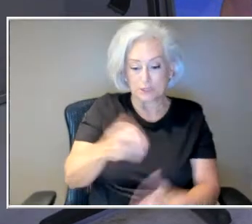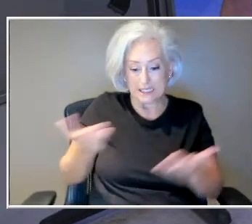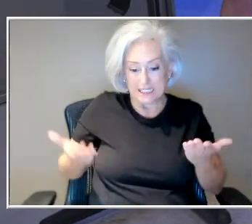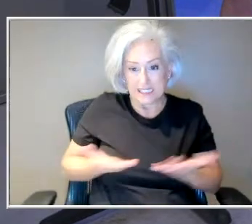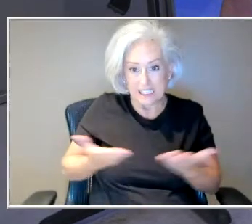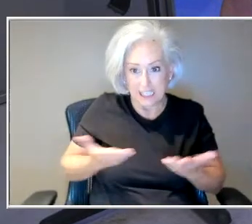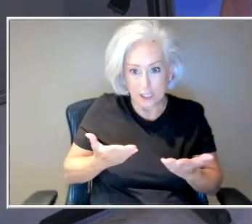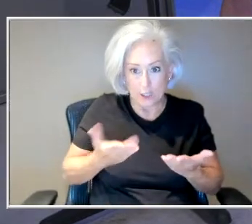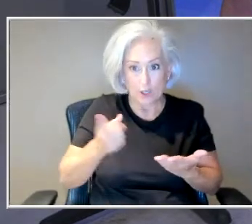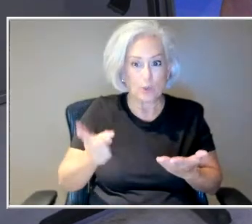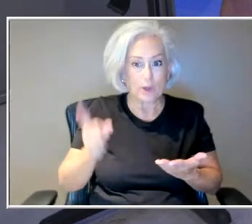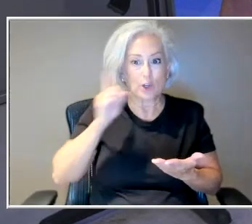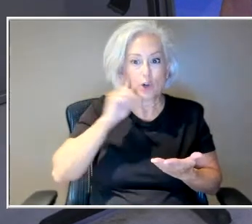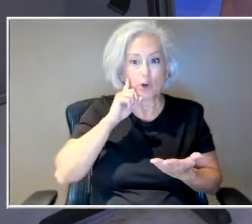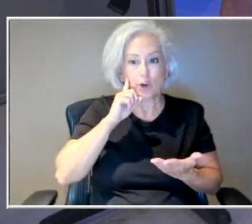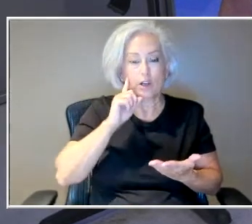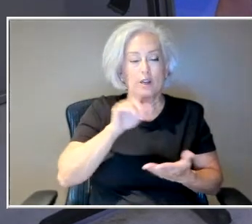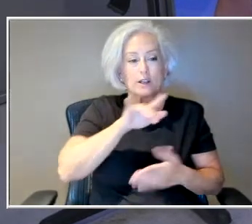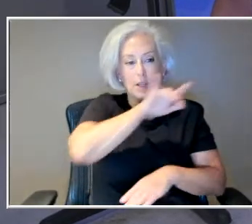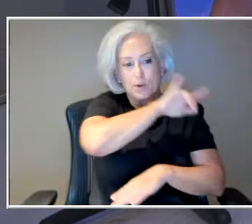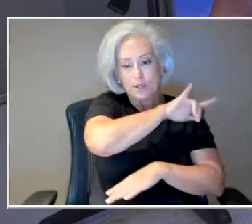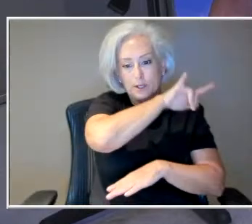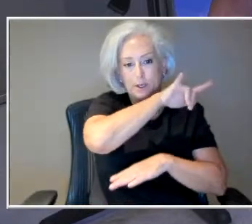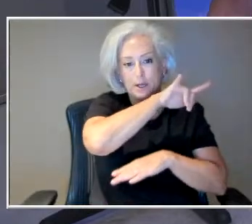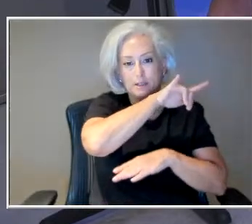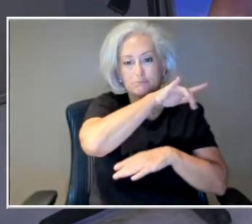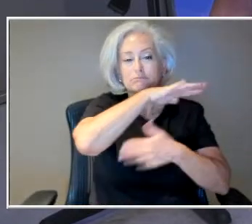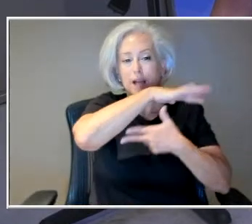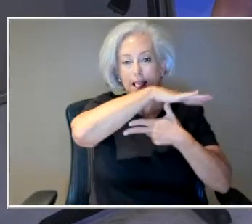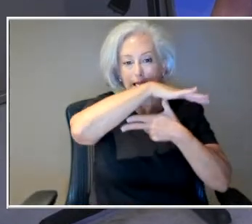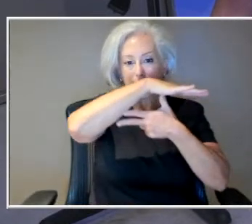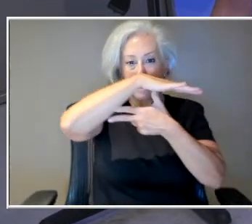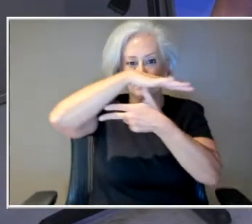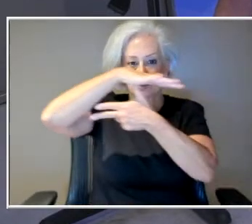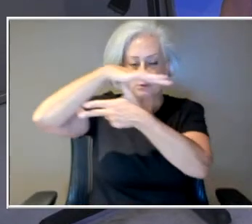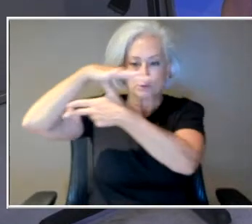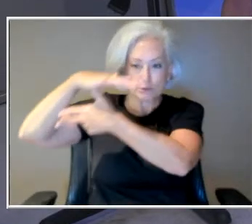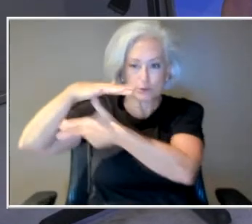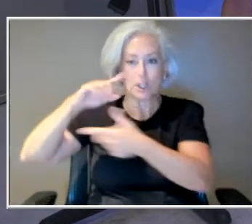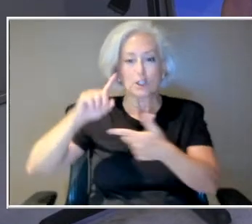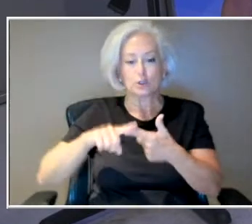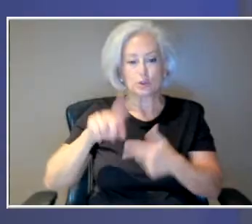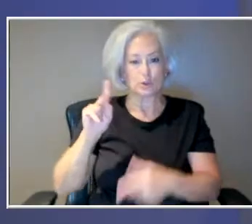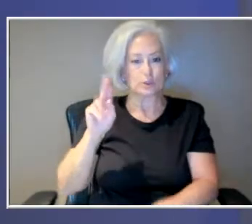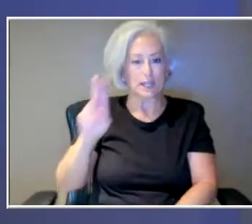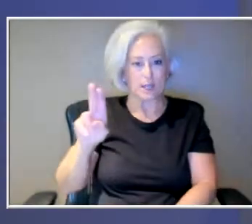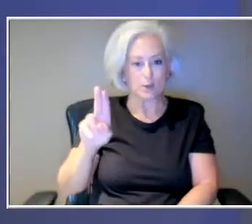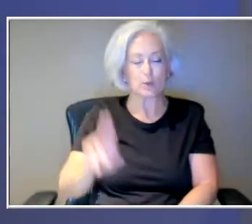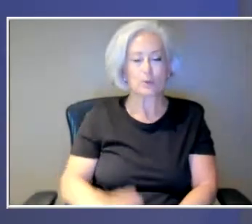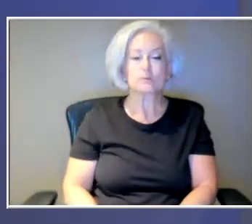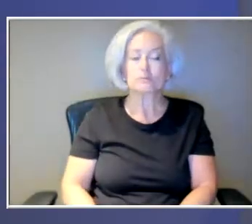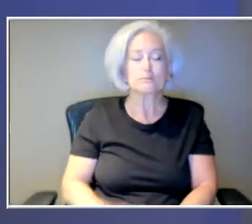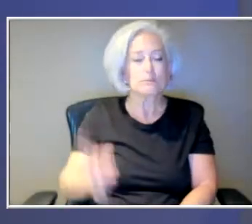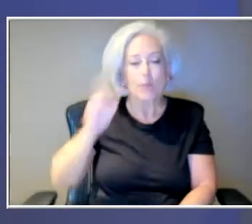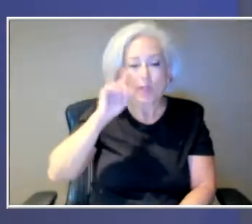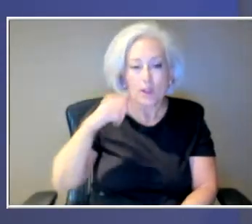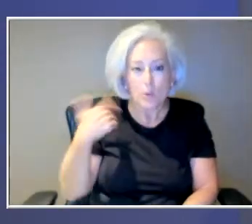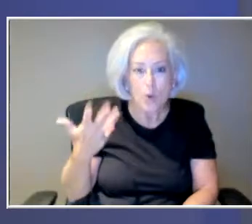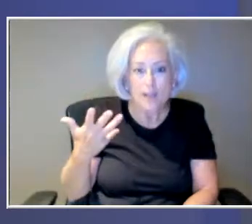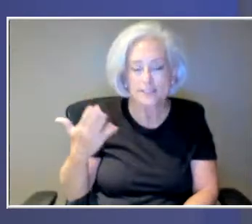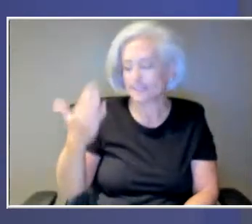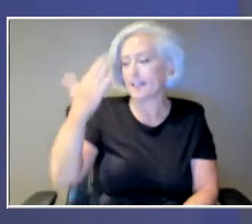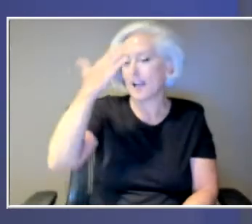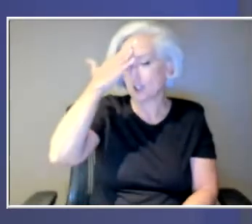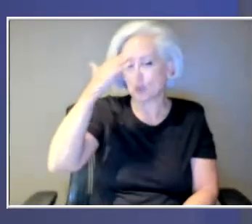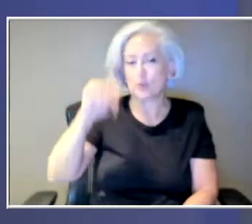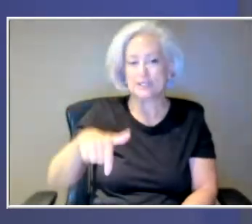life flight you, basically in a helicopter into the hands of Dr. Ebersol. What were you thinking? So I just knew that I needed medical attention right away, that